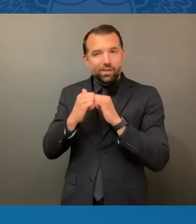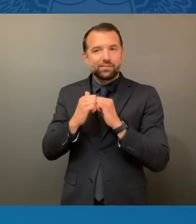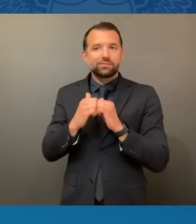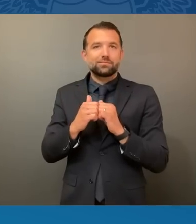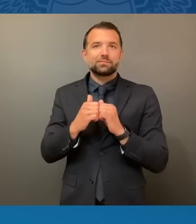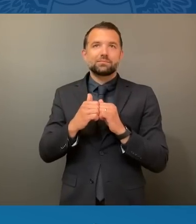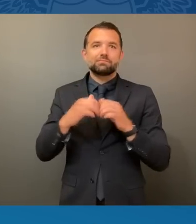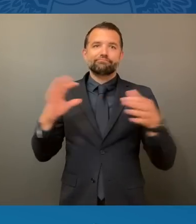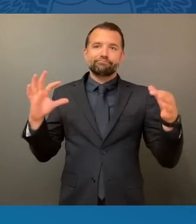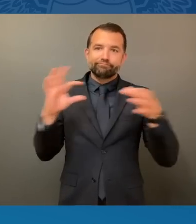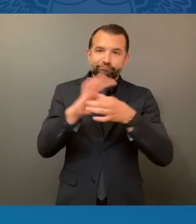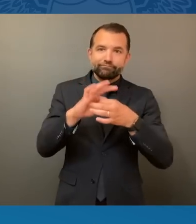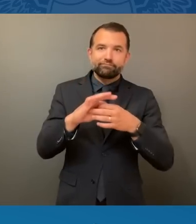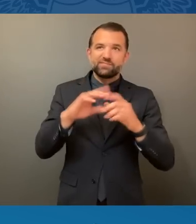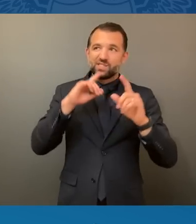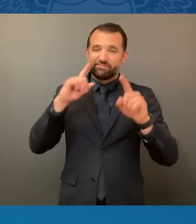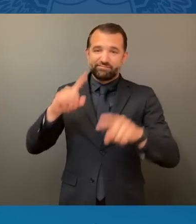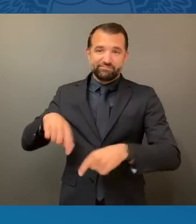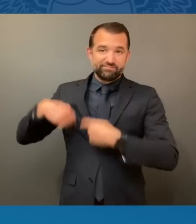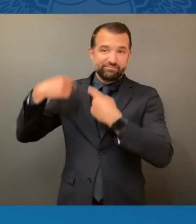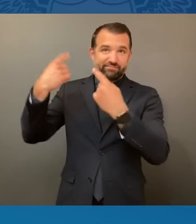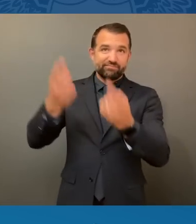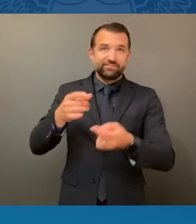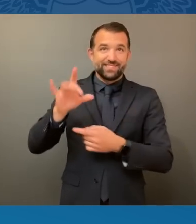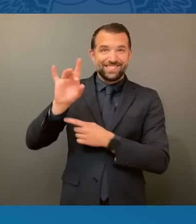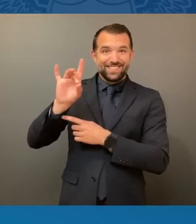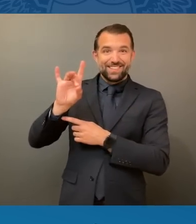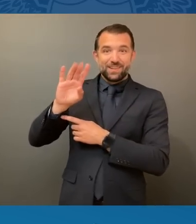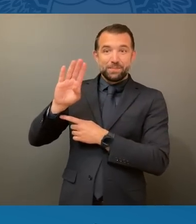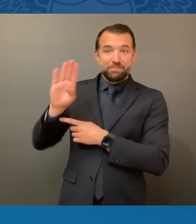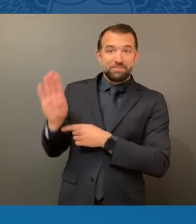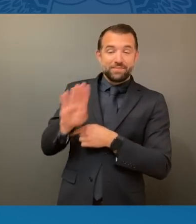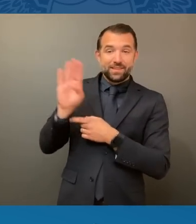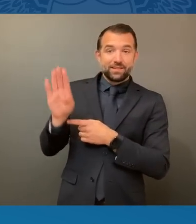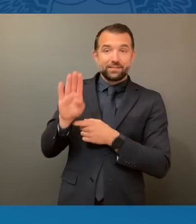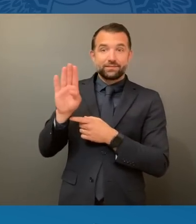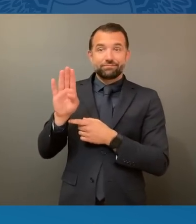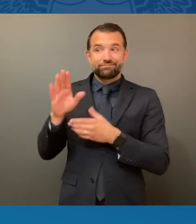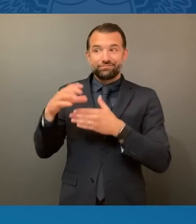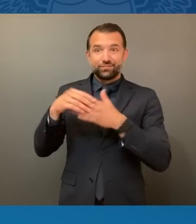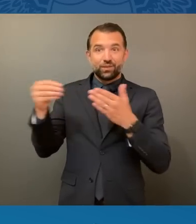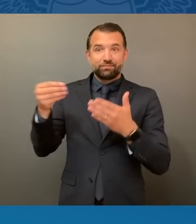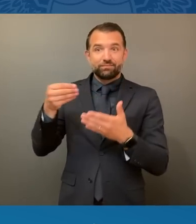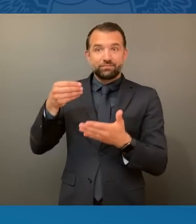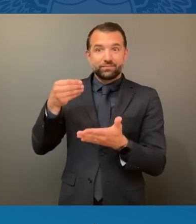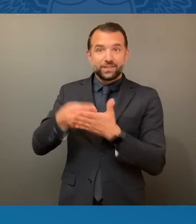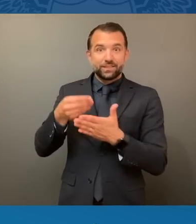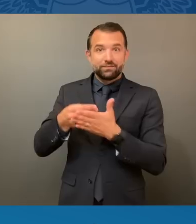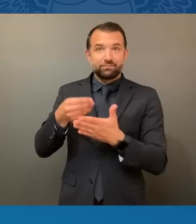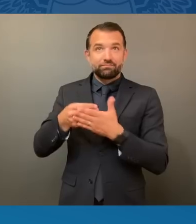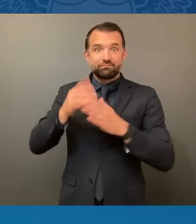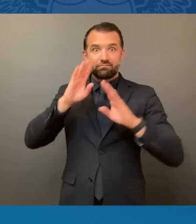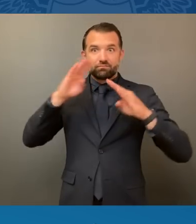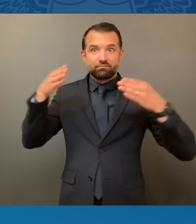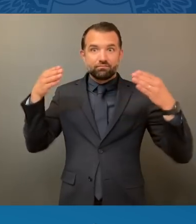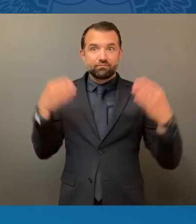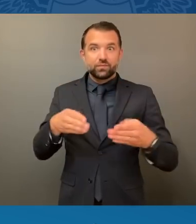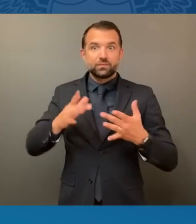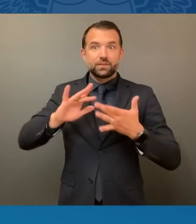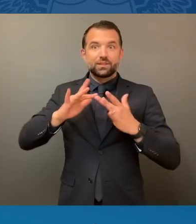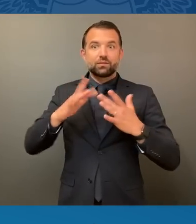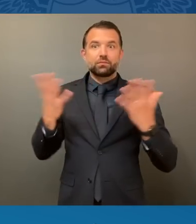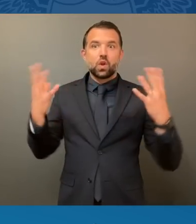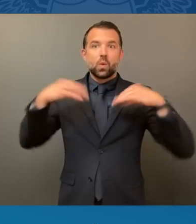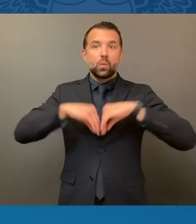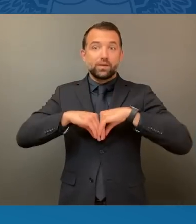Thus far, we have raised $8 billion. Focused primarily on the digital inclusion piece, understanding the connection